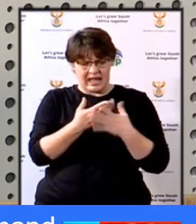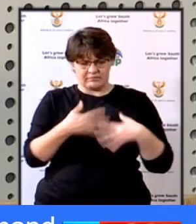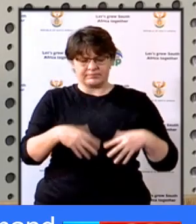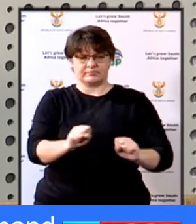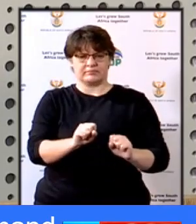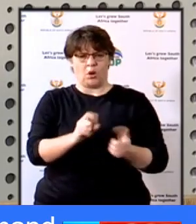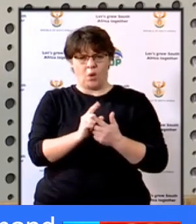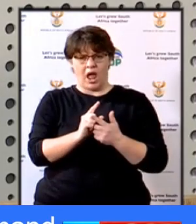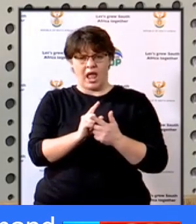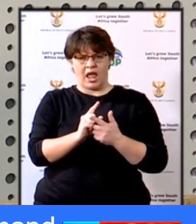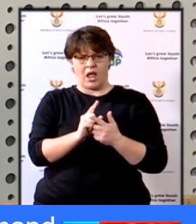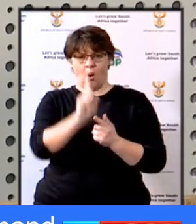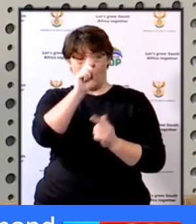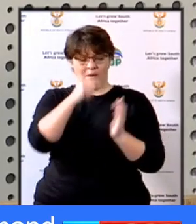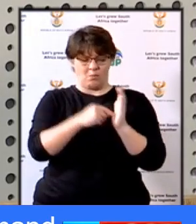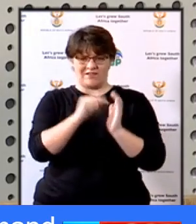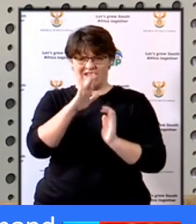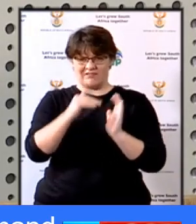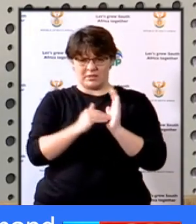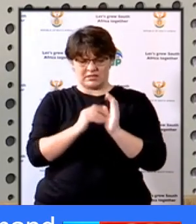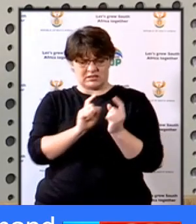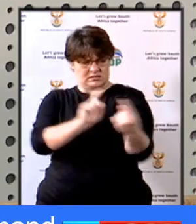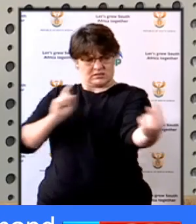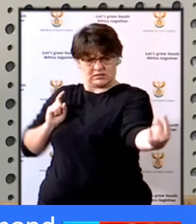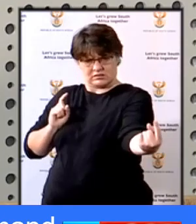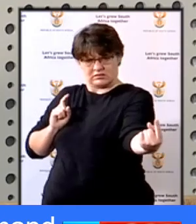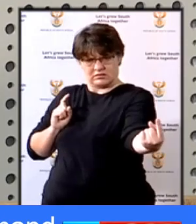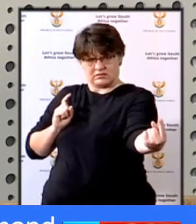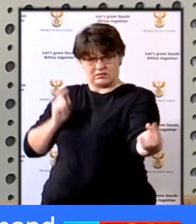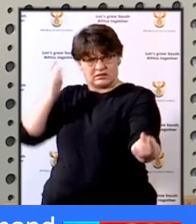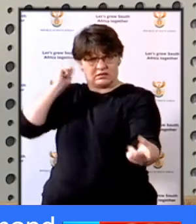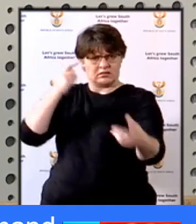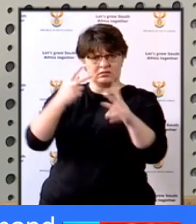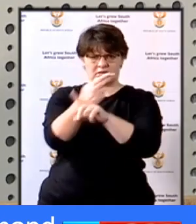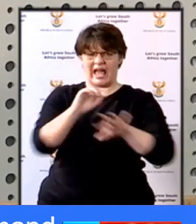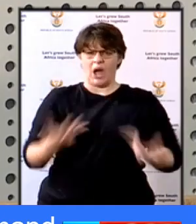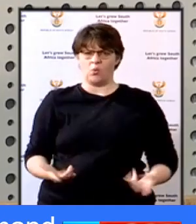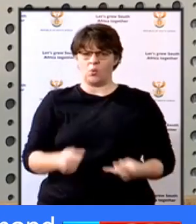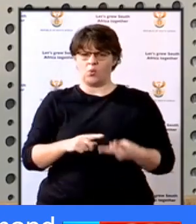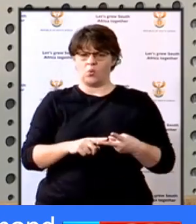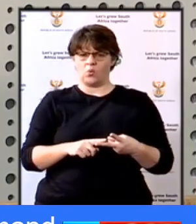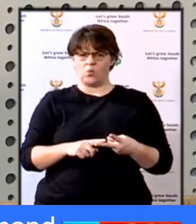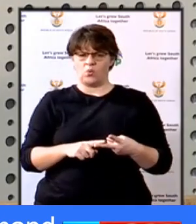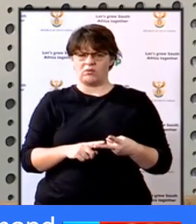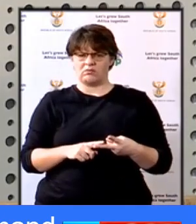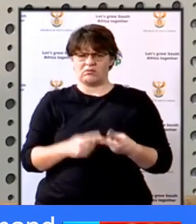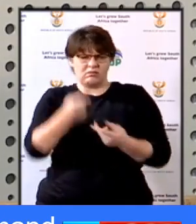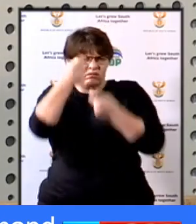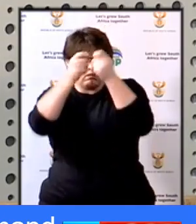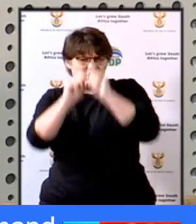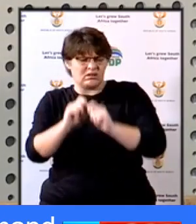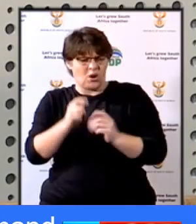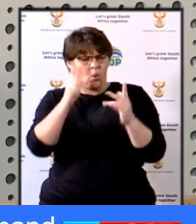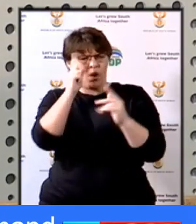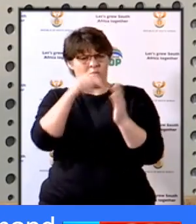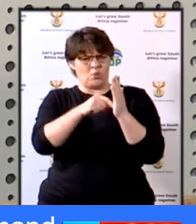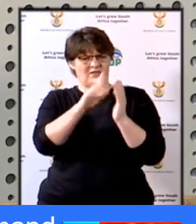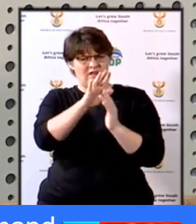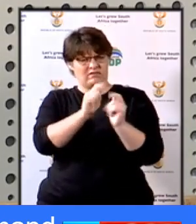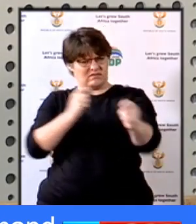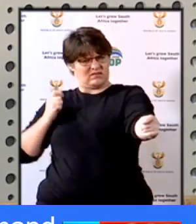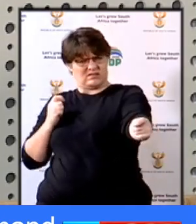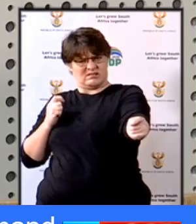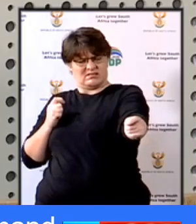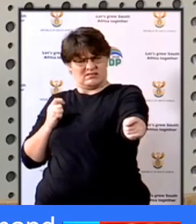taken to mitigate the fact that if you are cutting somebody else's hair, or you are